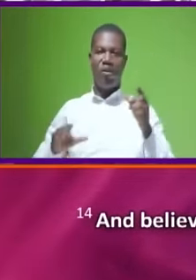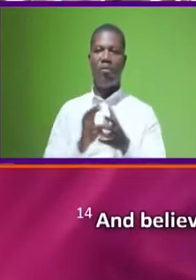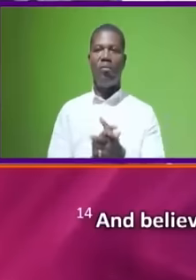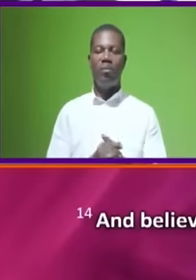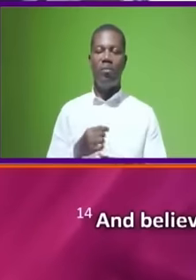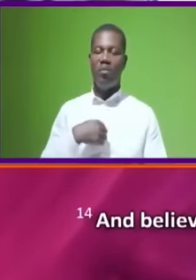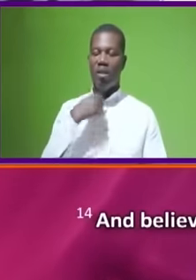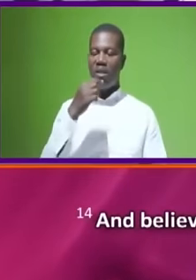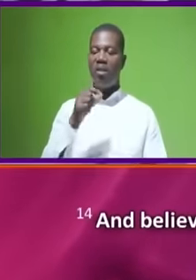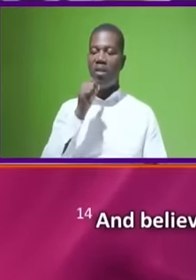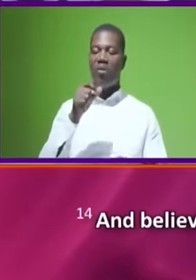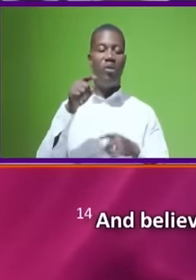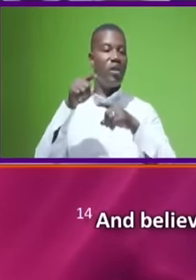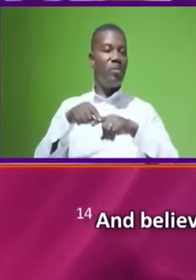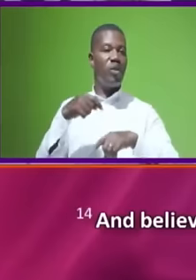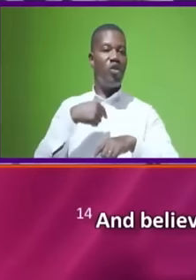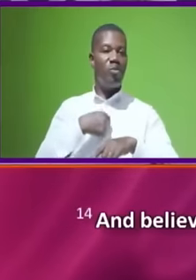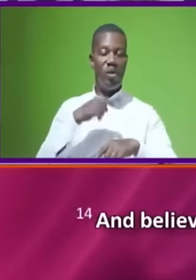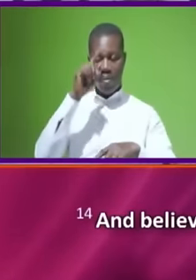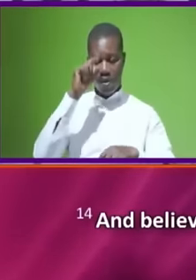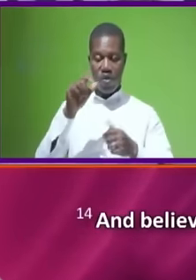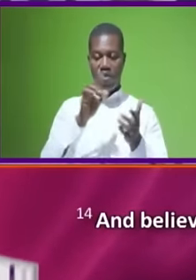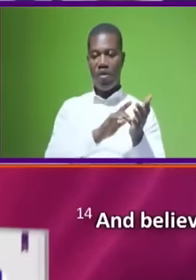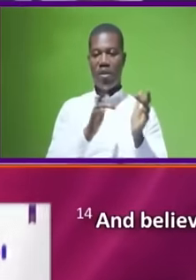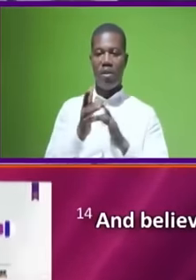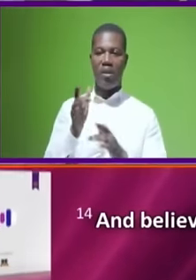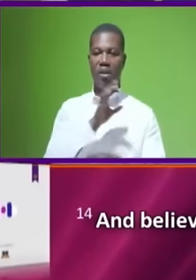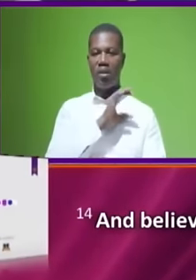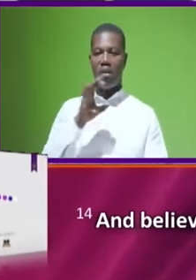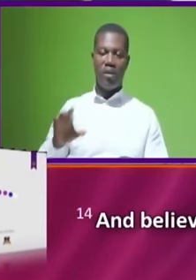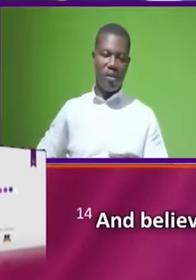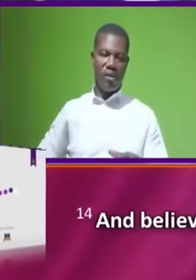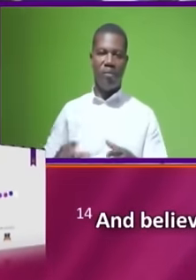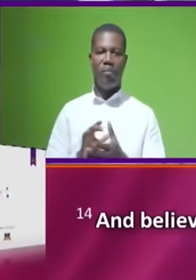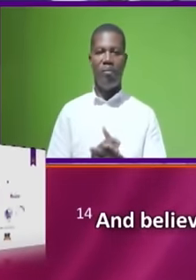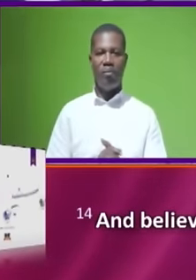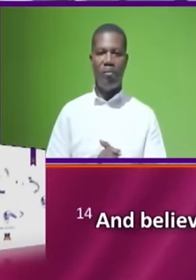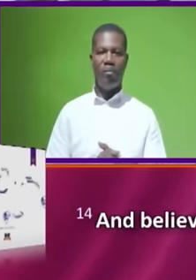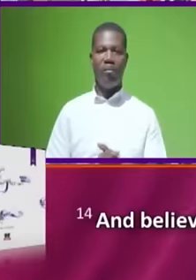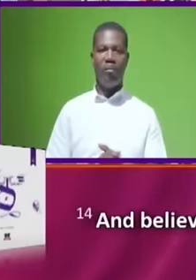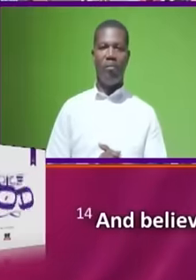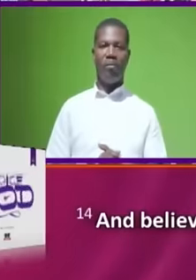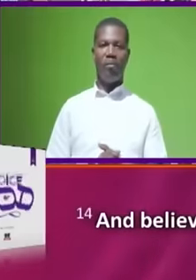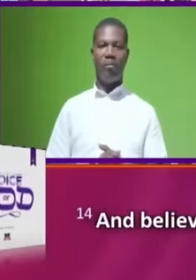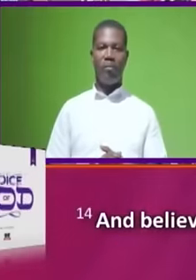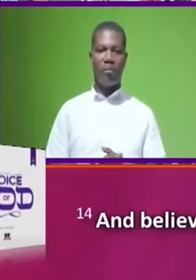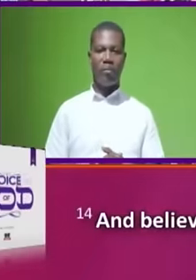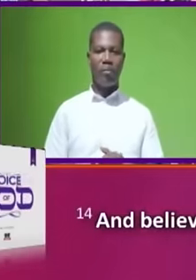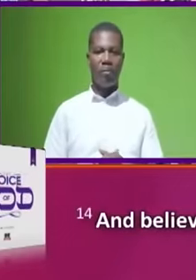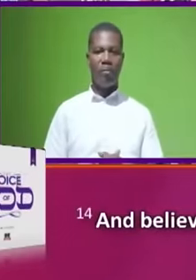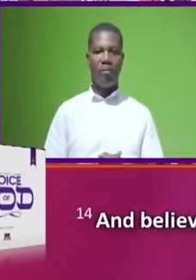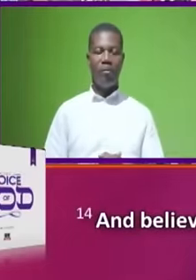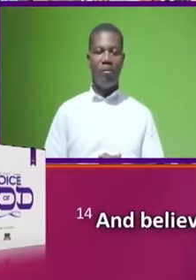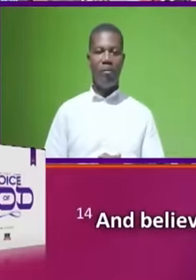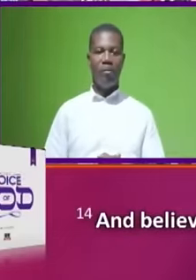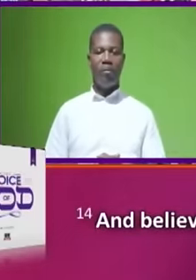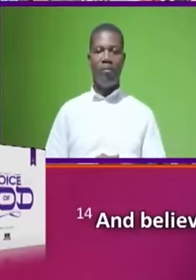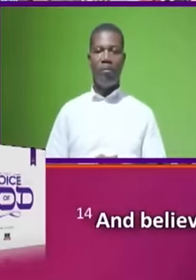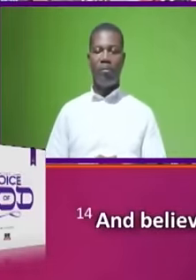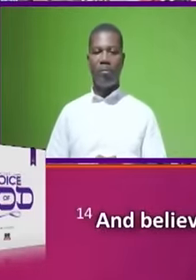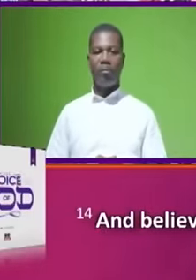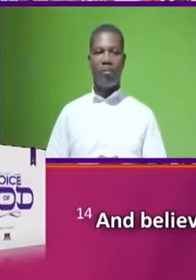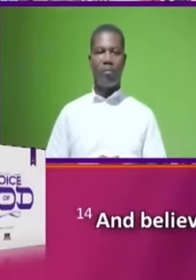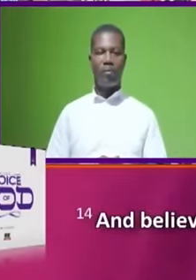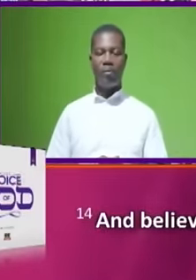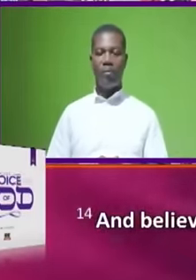shamanim Christianity. Powerful. So as the scripture says, believers were the more added to the